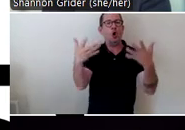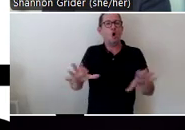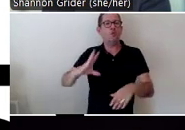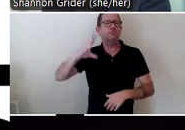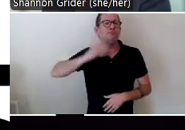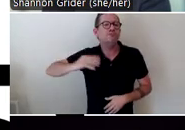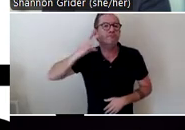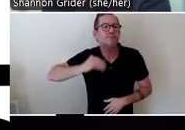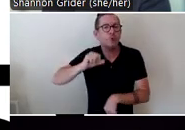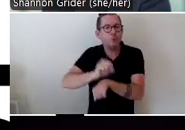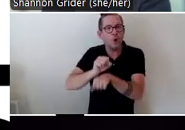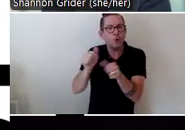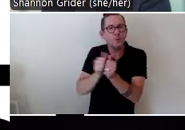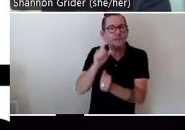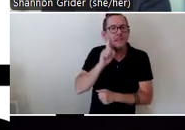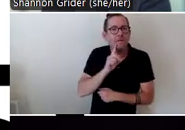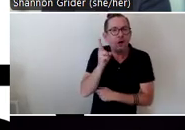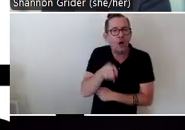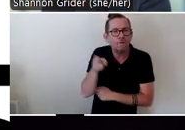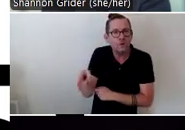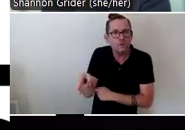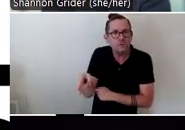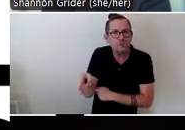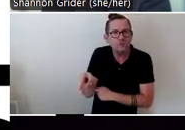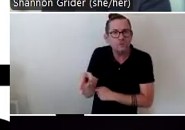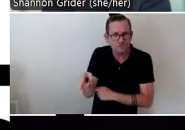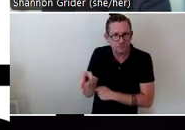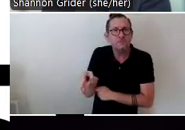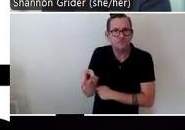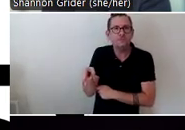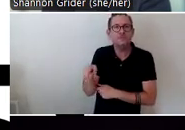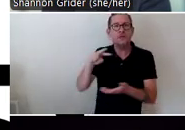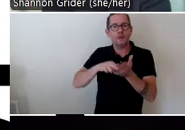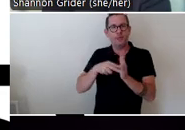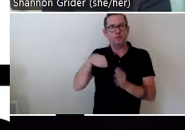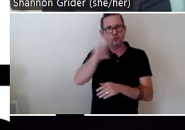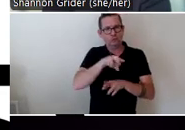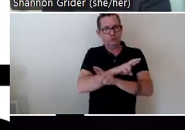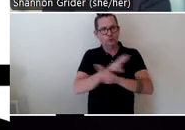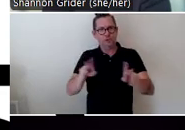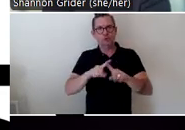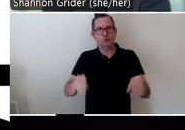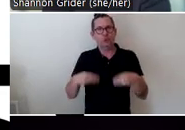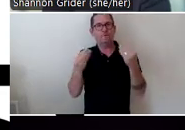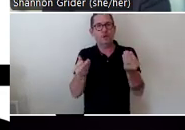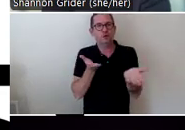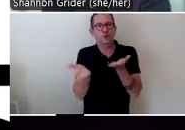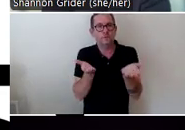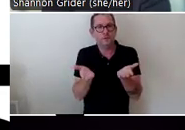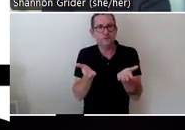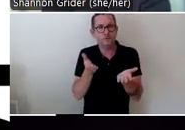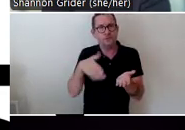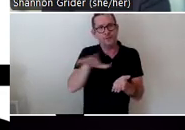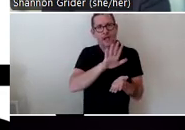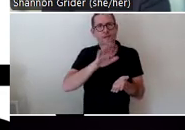hard of hearing individual comes in, they will immediately know, okay, this person is knowledgeable about working with deaf